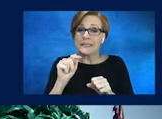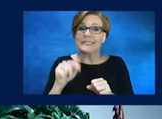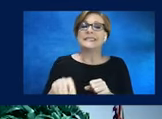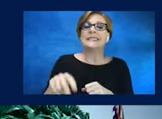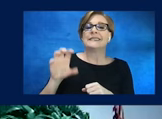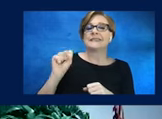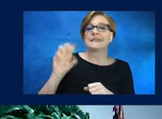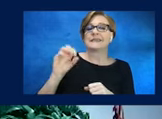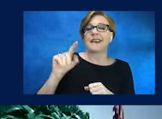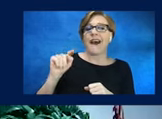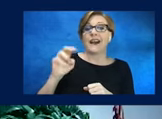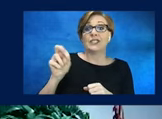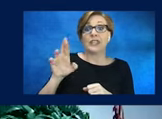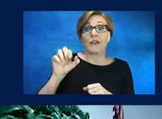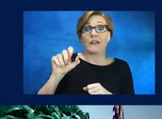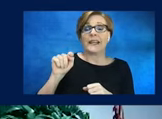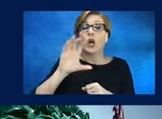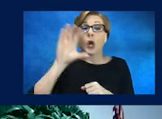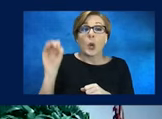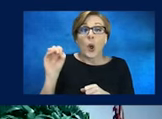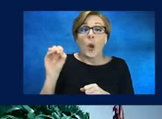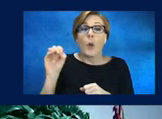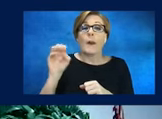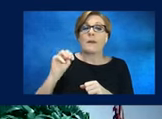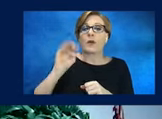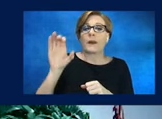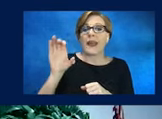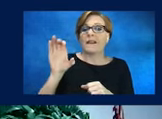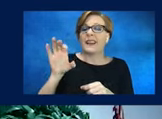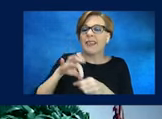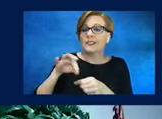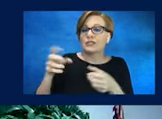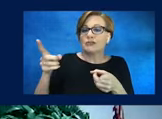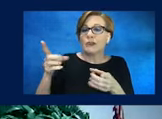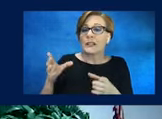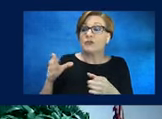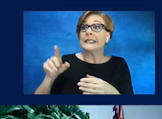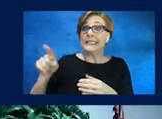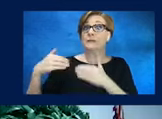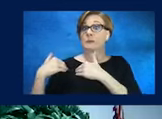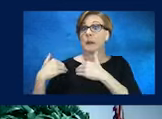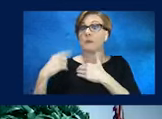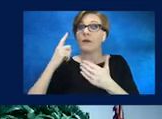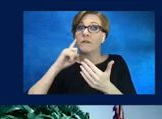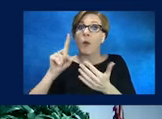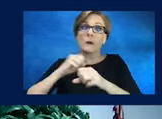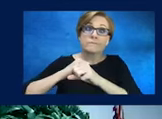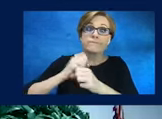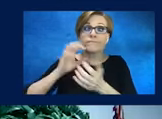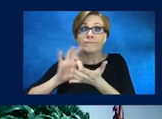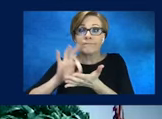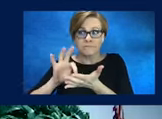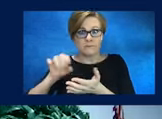director, responsible for in-person voting and tabulation operations. Now, Scott's been with the election department now